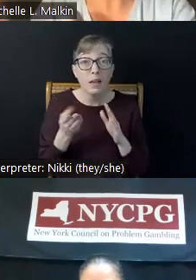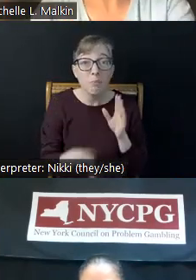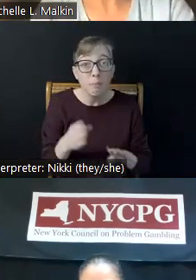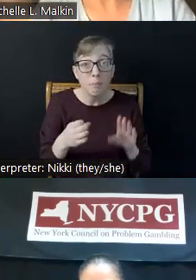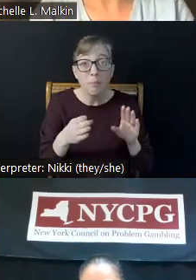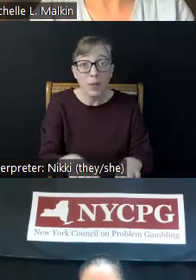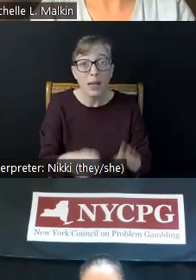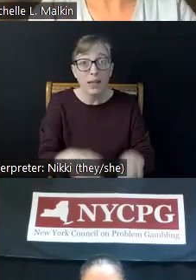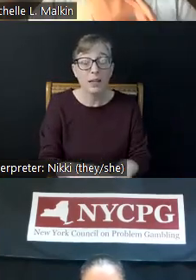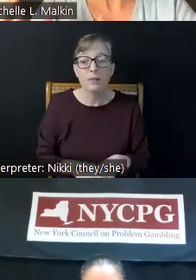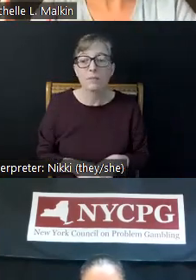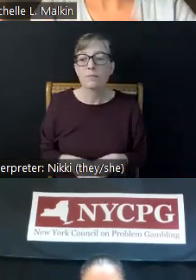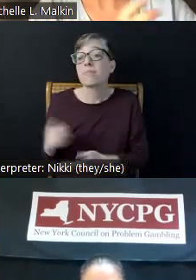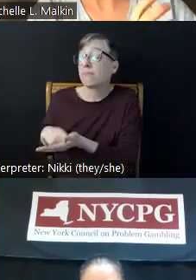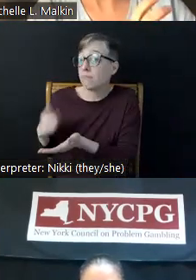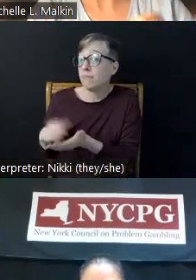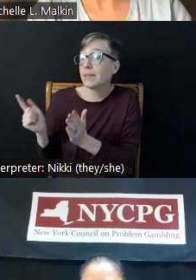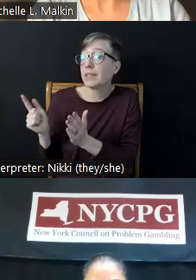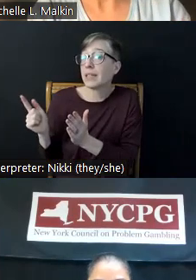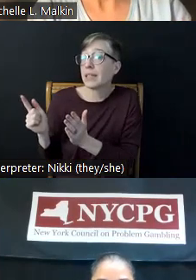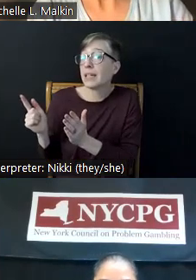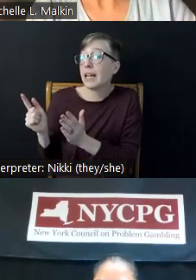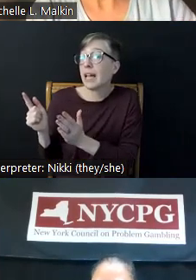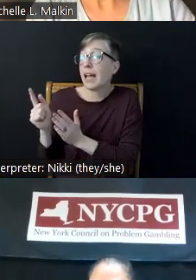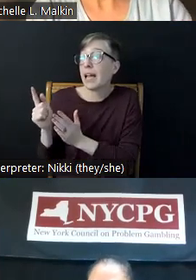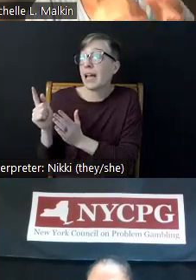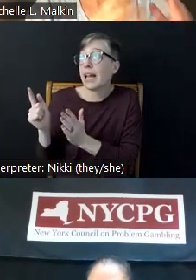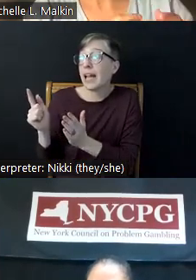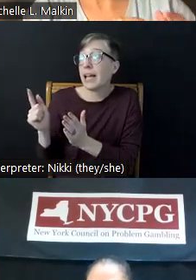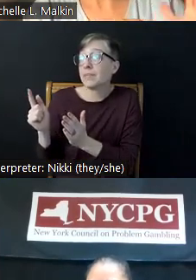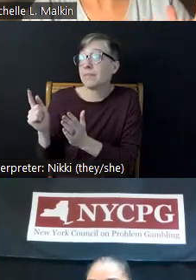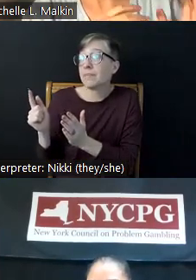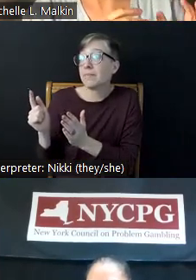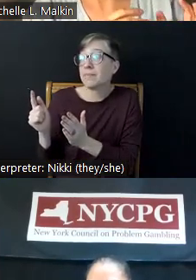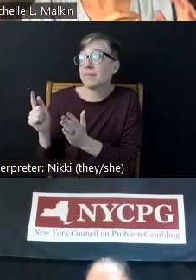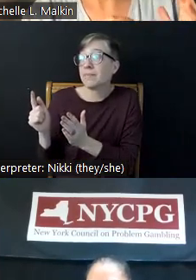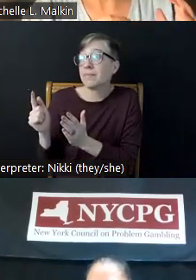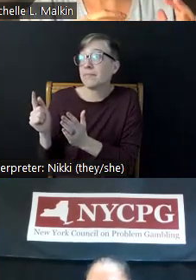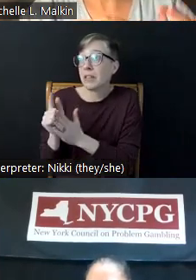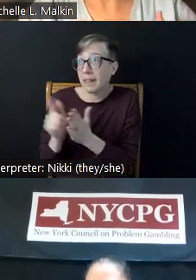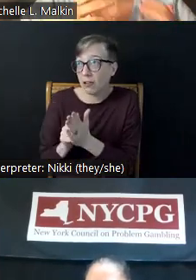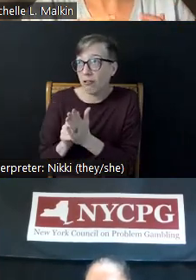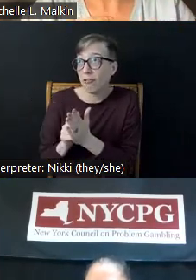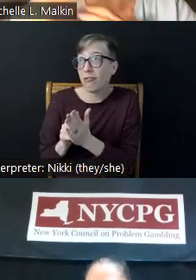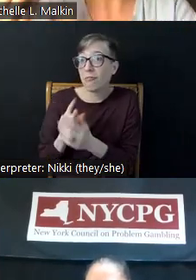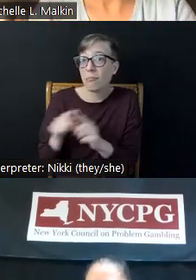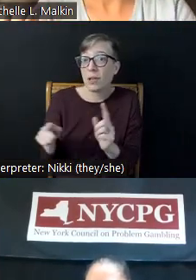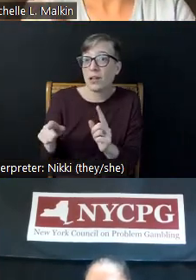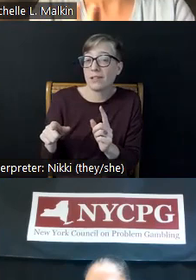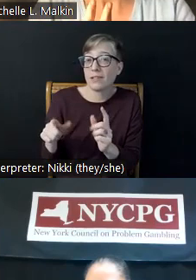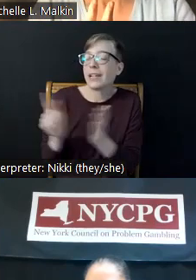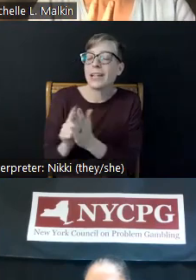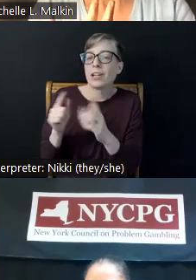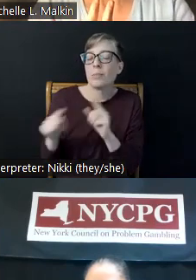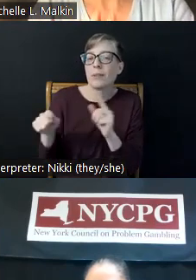they're in a state or somewhere where it's not legal, but they're accessing it. But for the most part, it's more about the progression of the problem